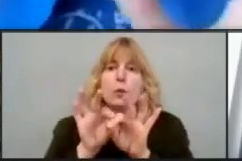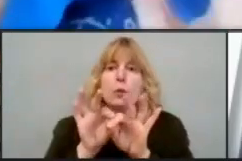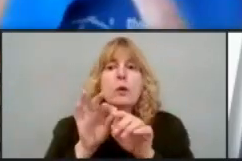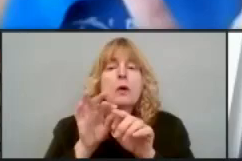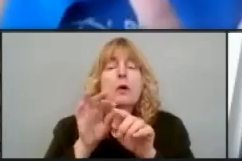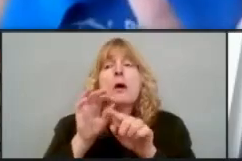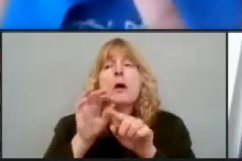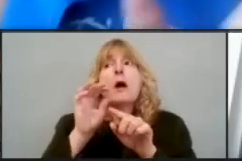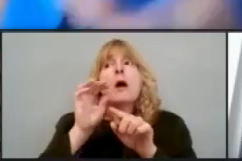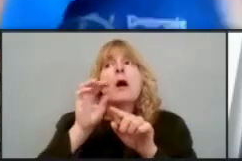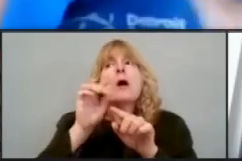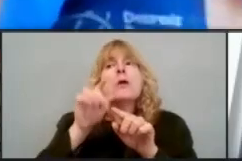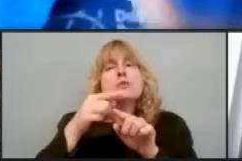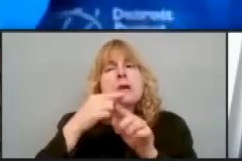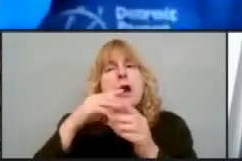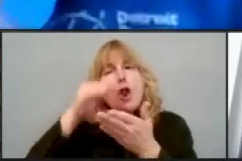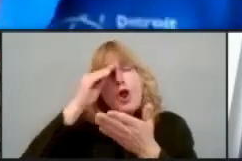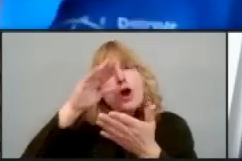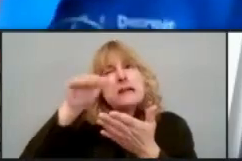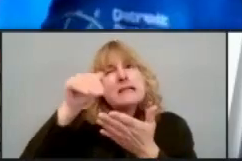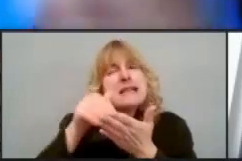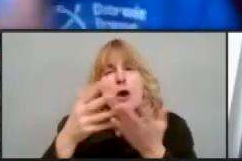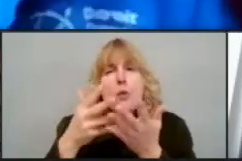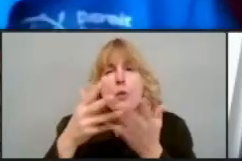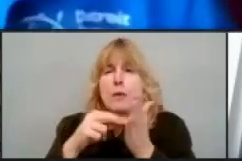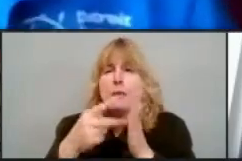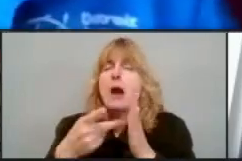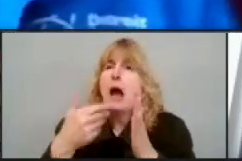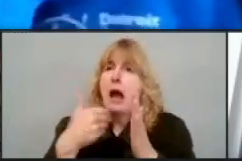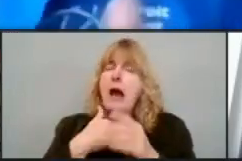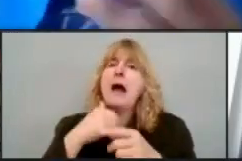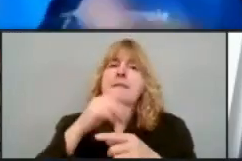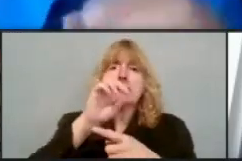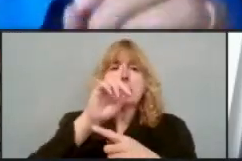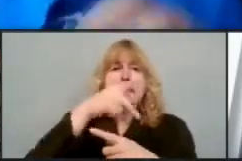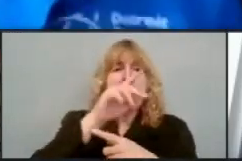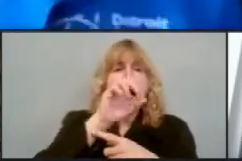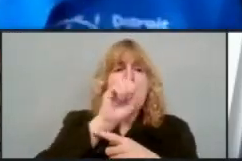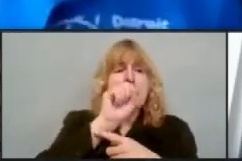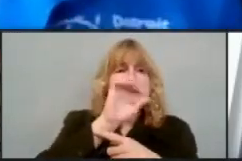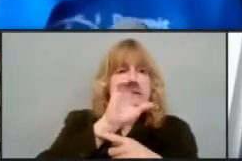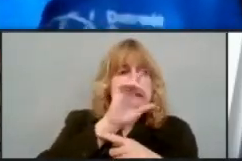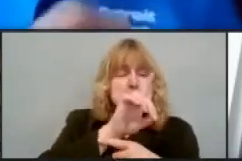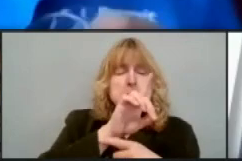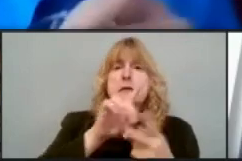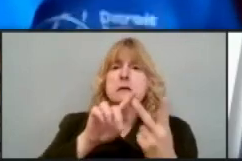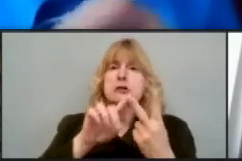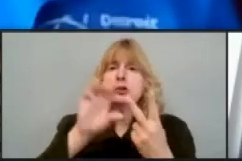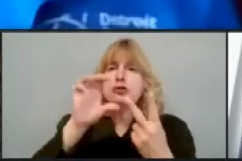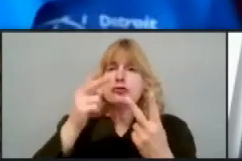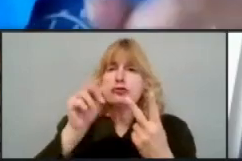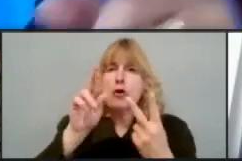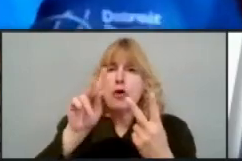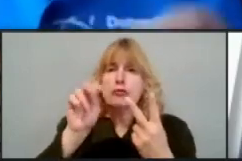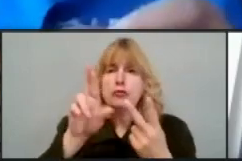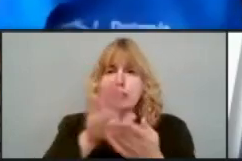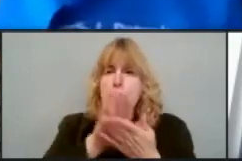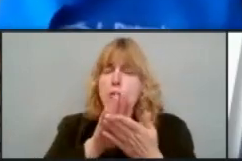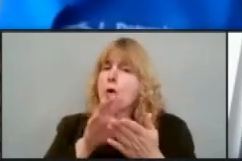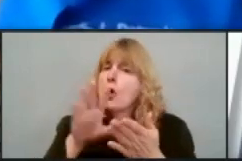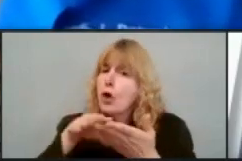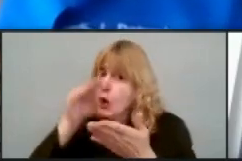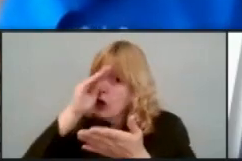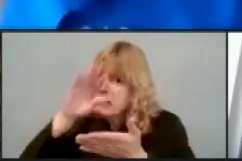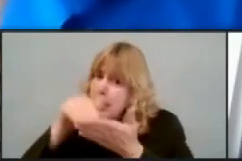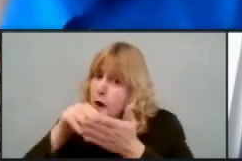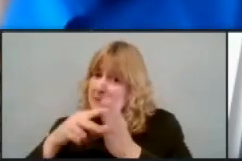we say learning centers, well, what do we mean? Because we have charters and we have BPSED. Where are your all of your learning centers in